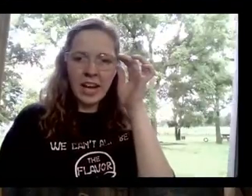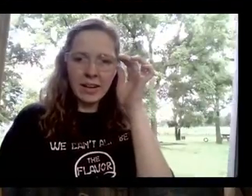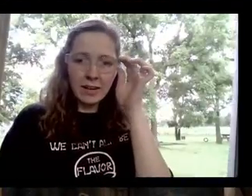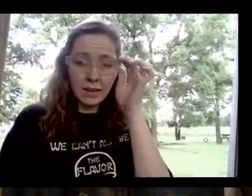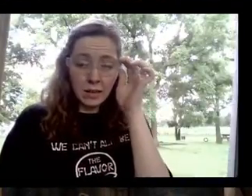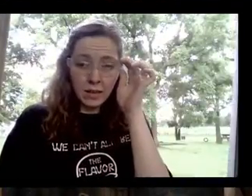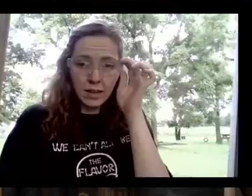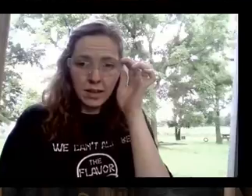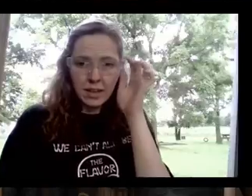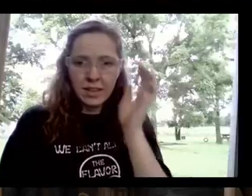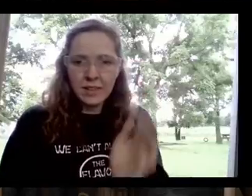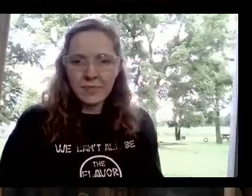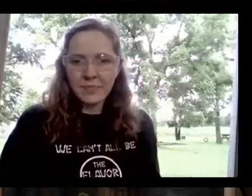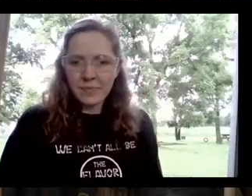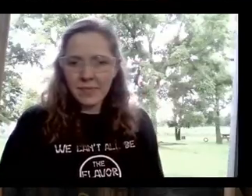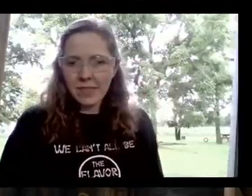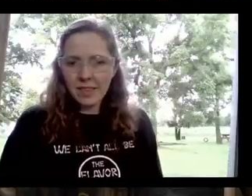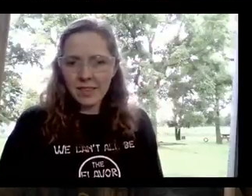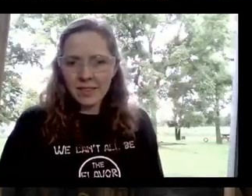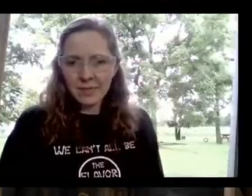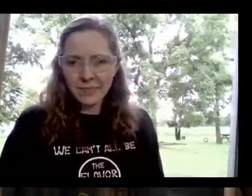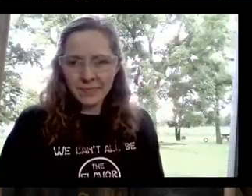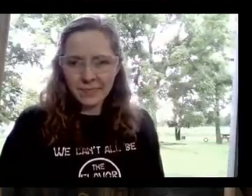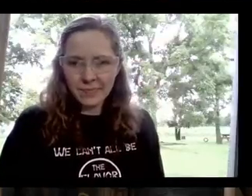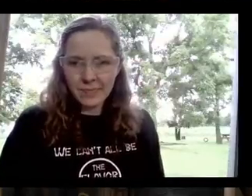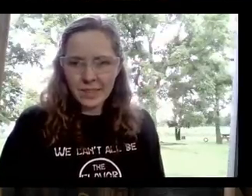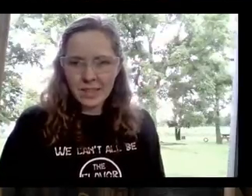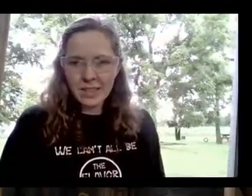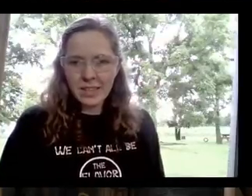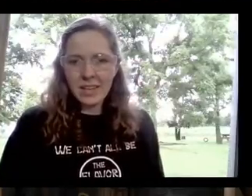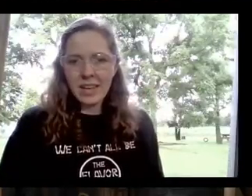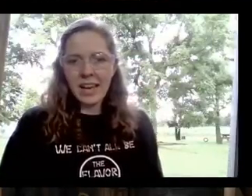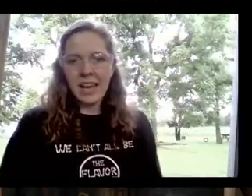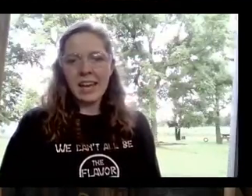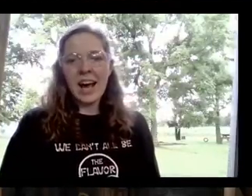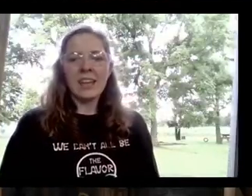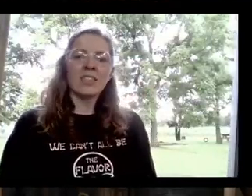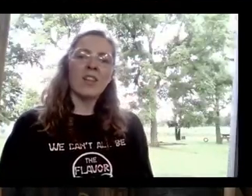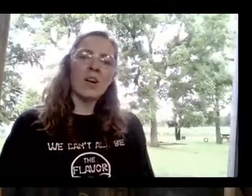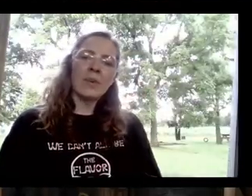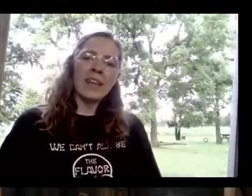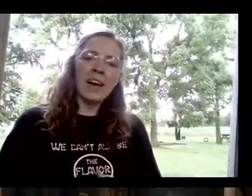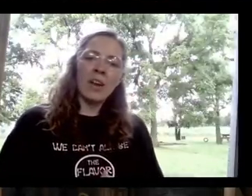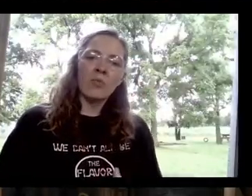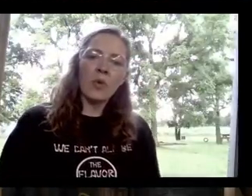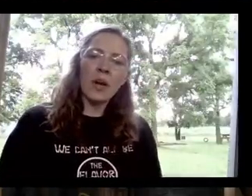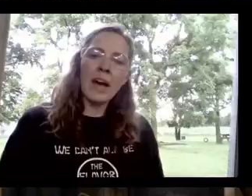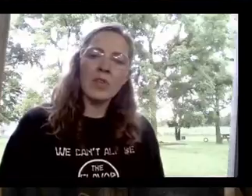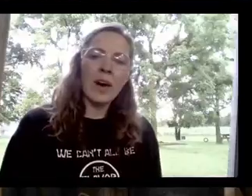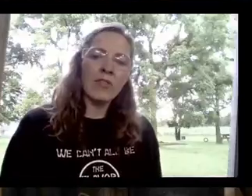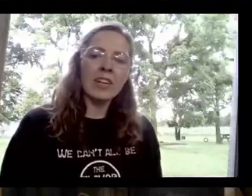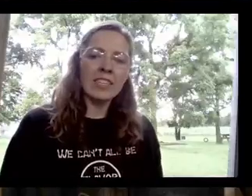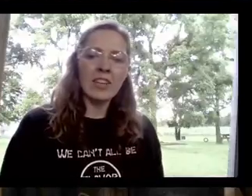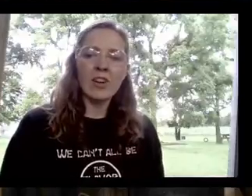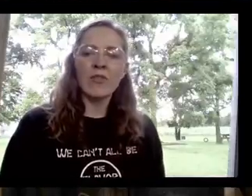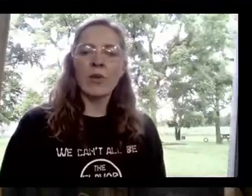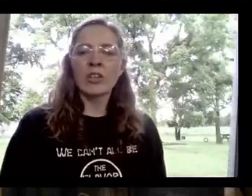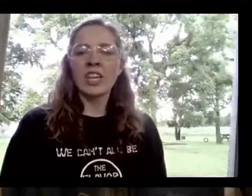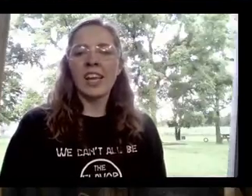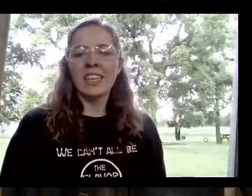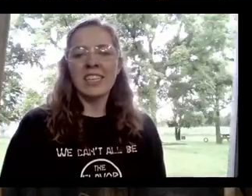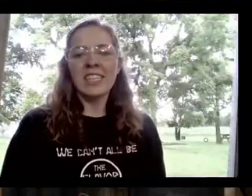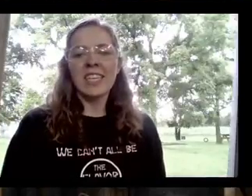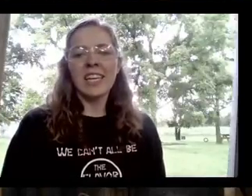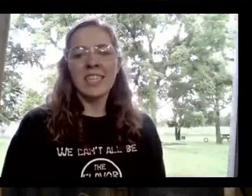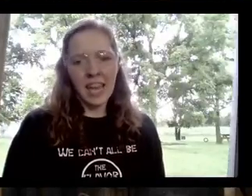super chat. Thank you, Techronmatic. I appreciate that. God bless you. And asked along with that, Roy, have you ever considered